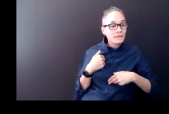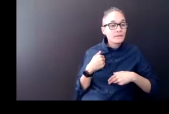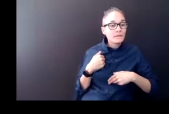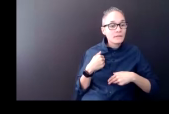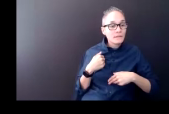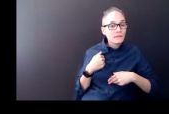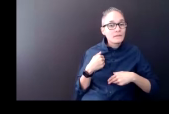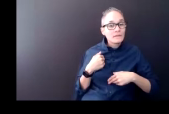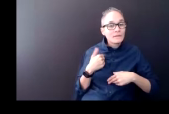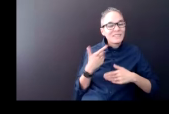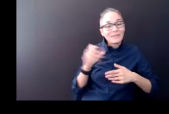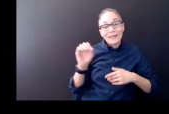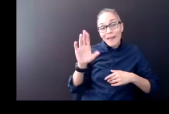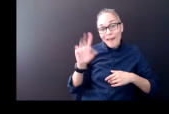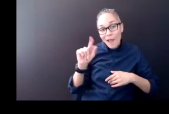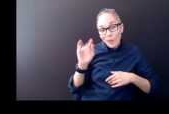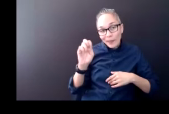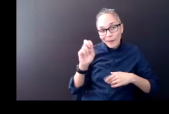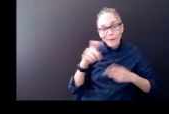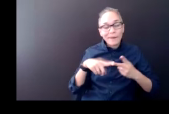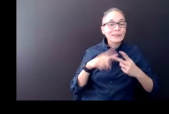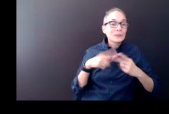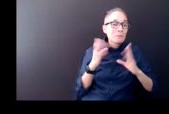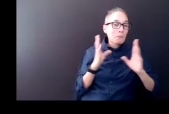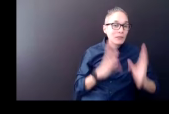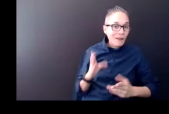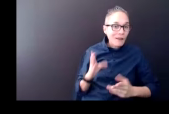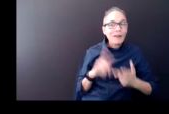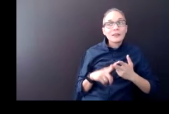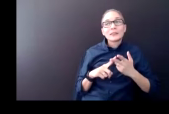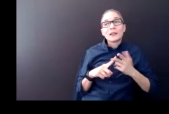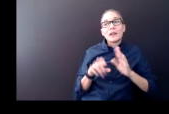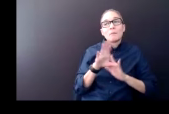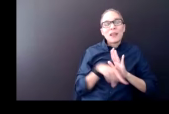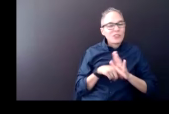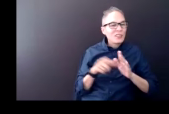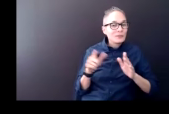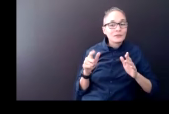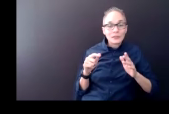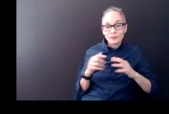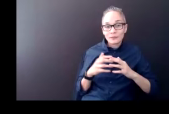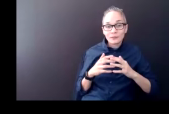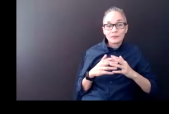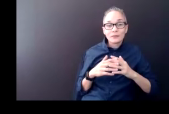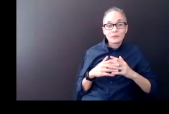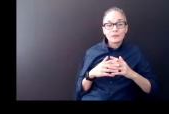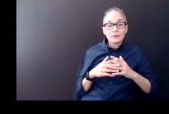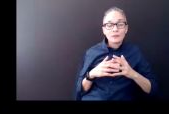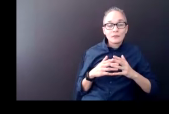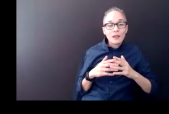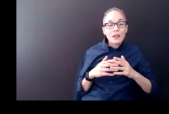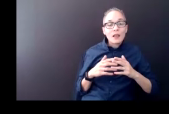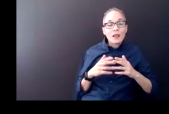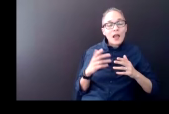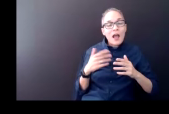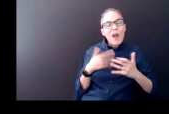background, those outlines, those plans and stuff like that. And I'll talk more about that. But sorry, I want to kind of give an overview of why I did